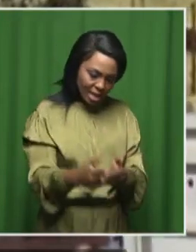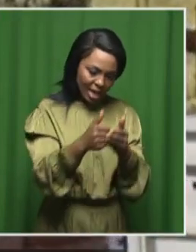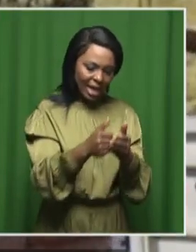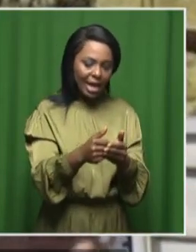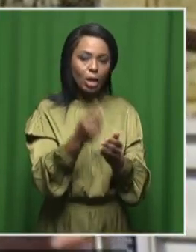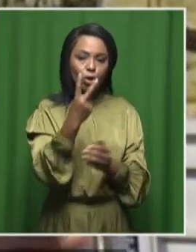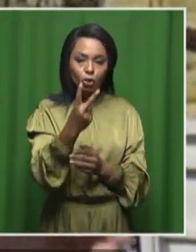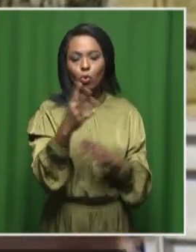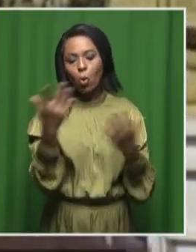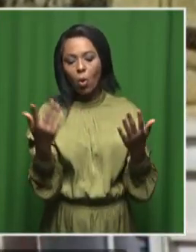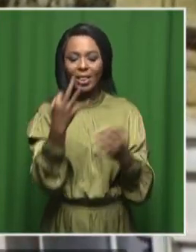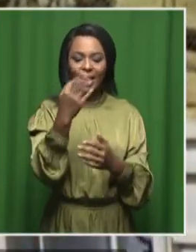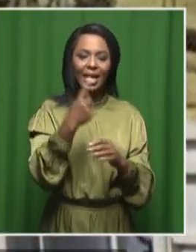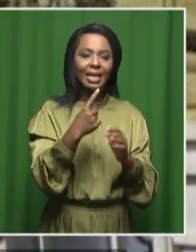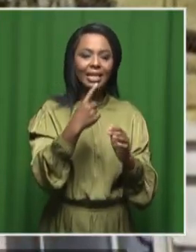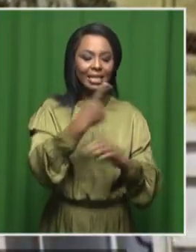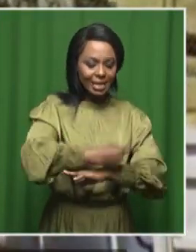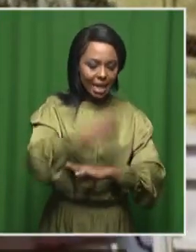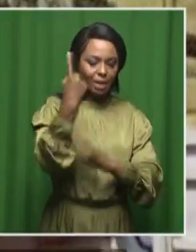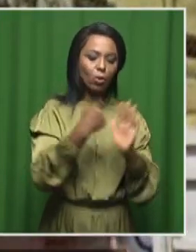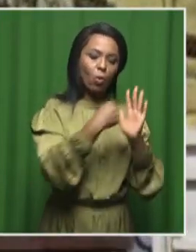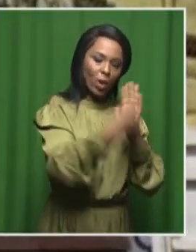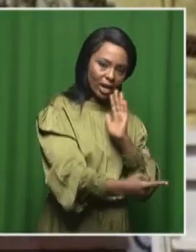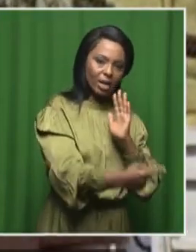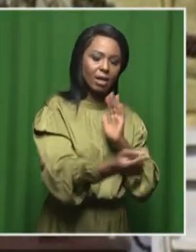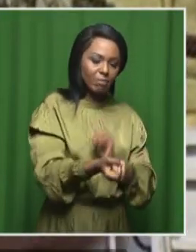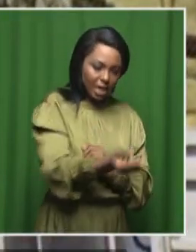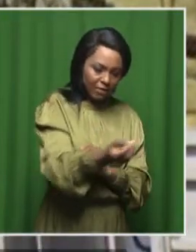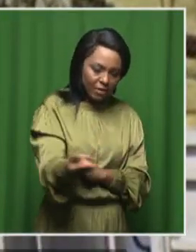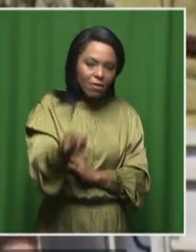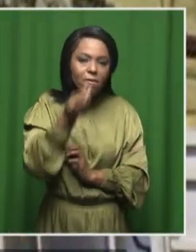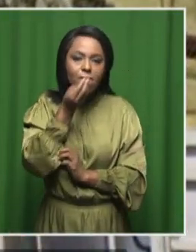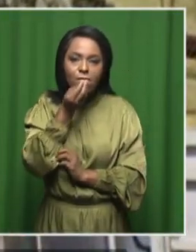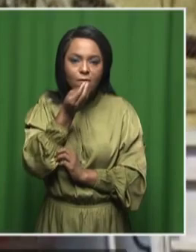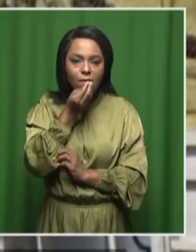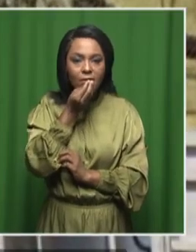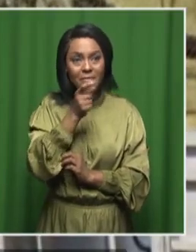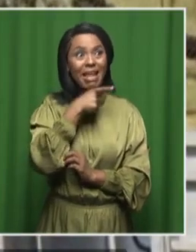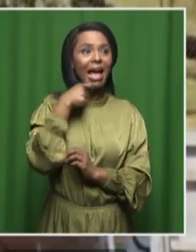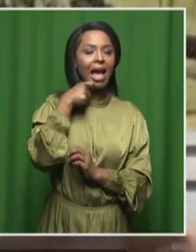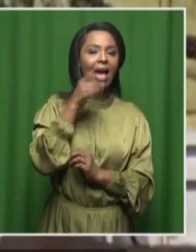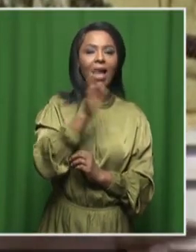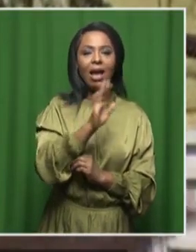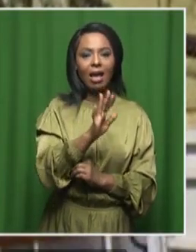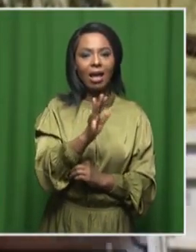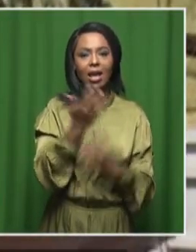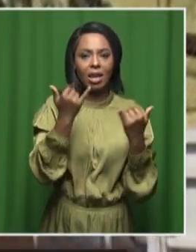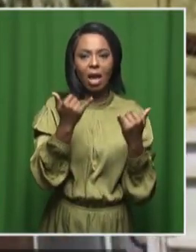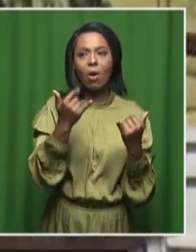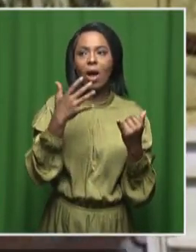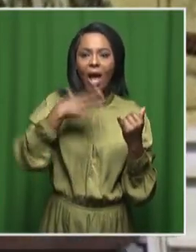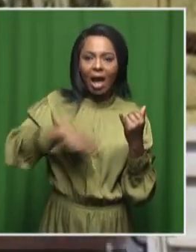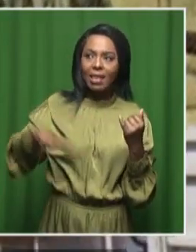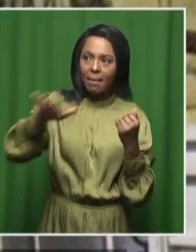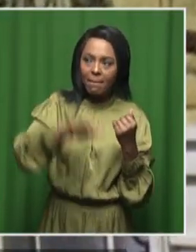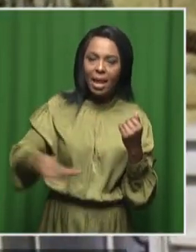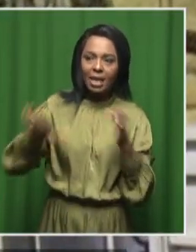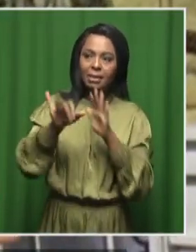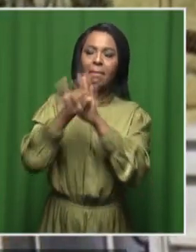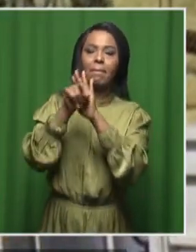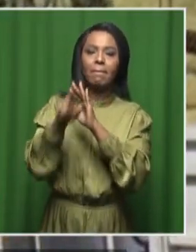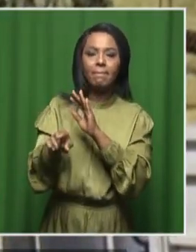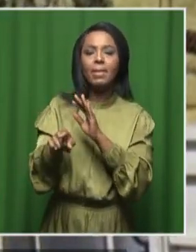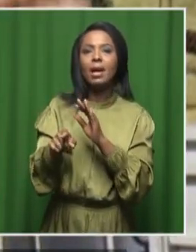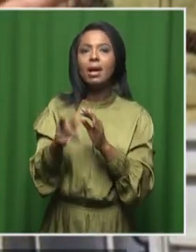in a week. So we should not be scared and aware they will be very hungry. I think they will be more interested about the new place they burn. It's like,